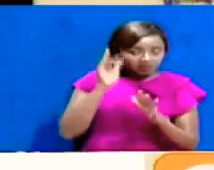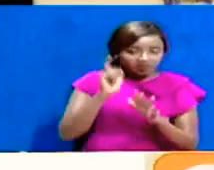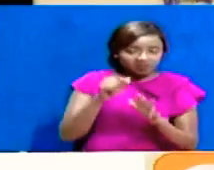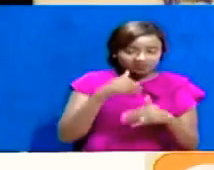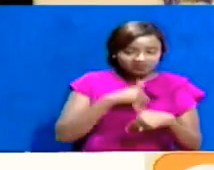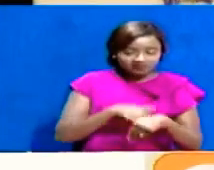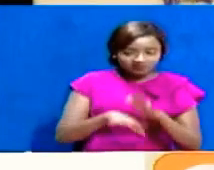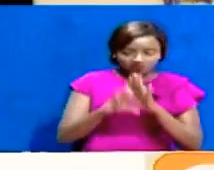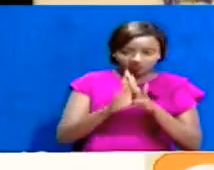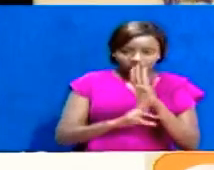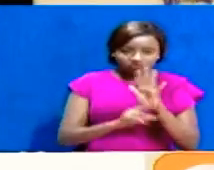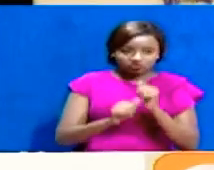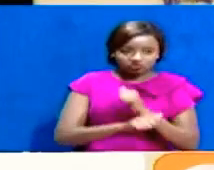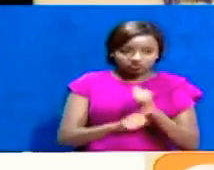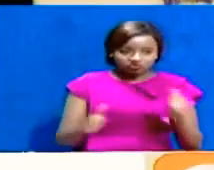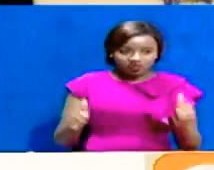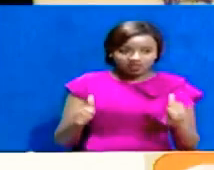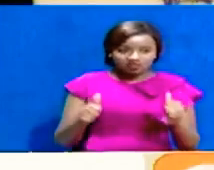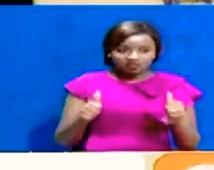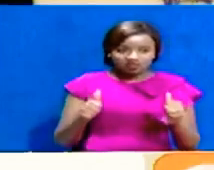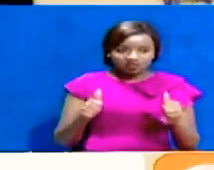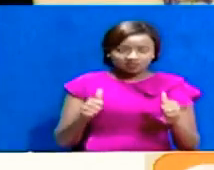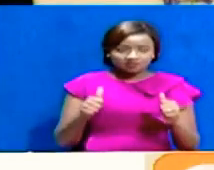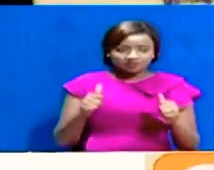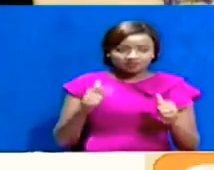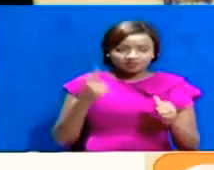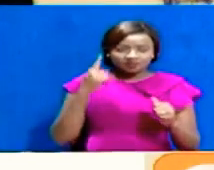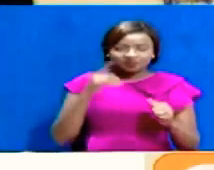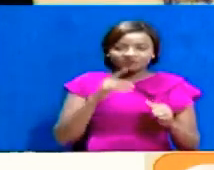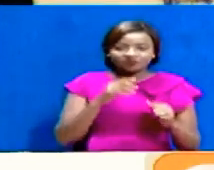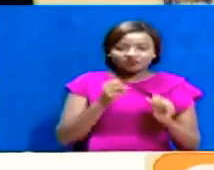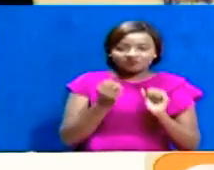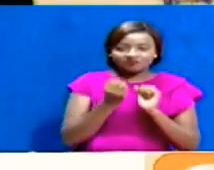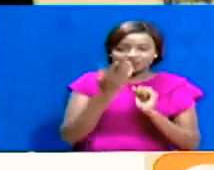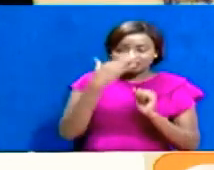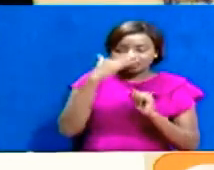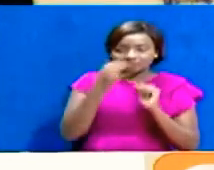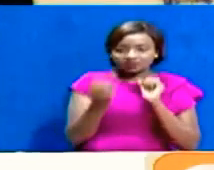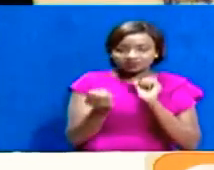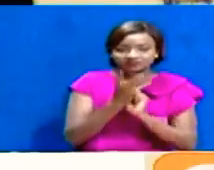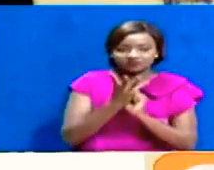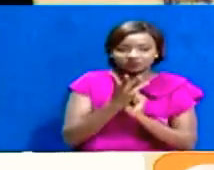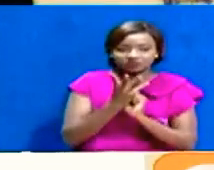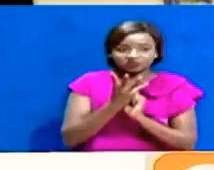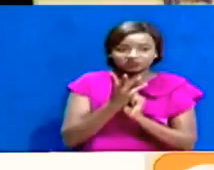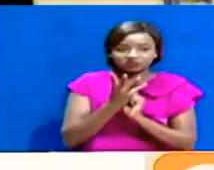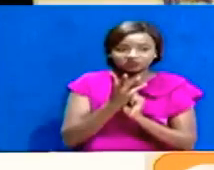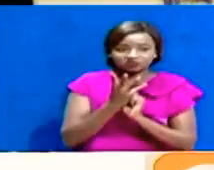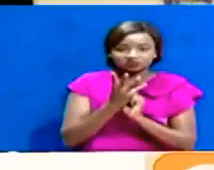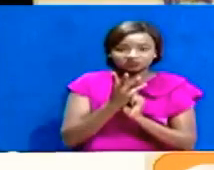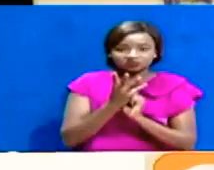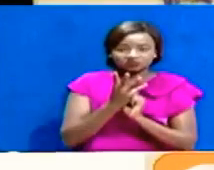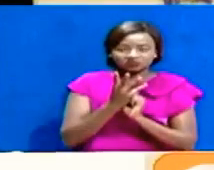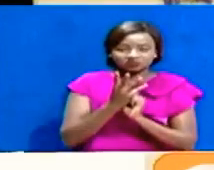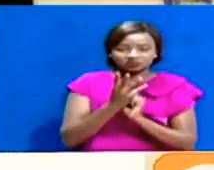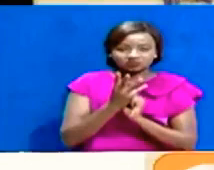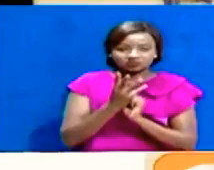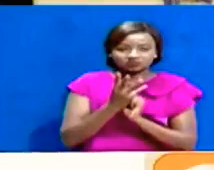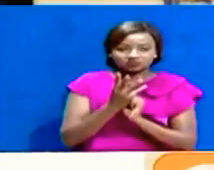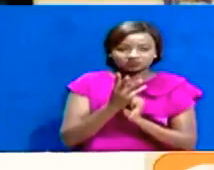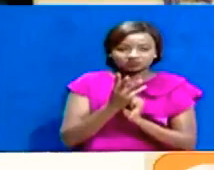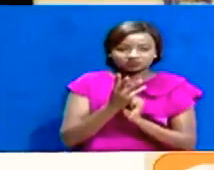the protocols in place, at least for 14 days. From 12 to 14 days, you have 0